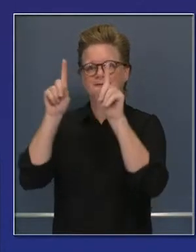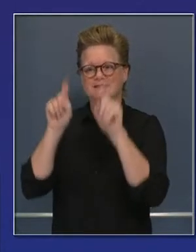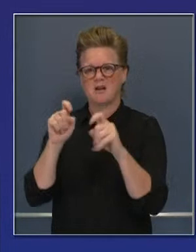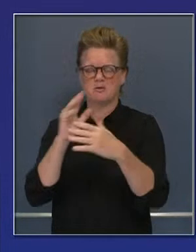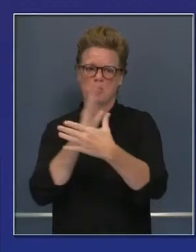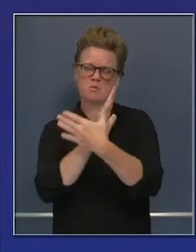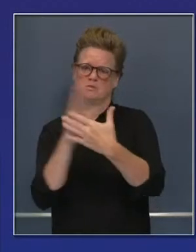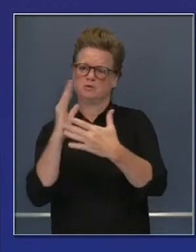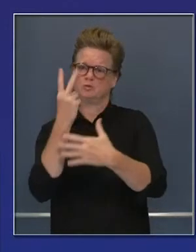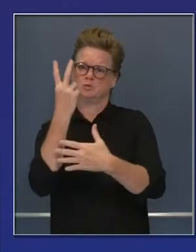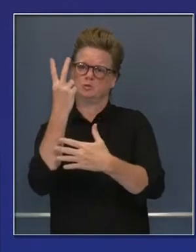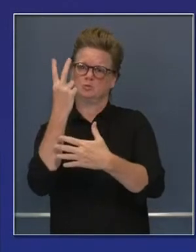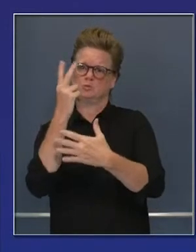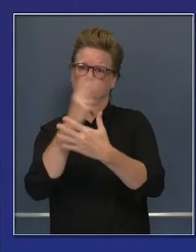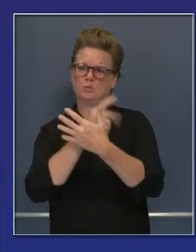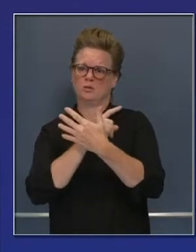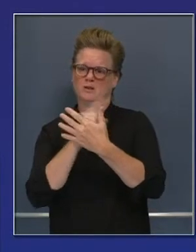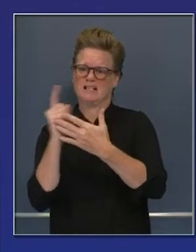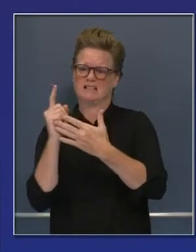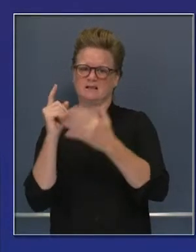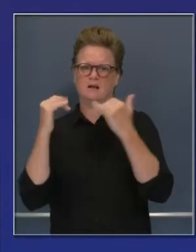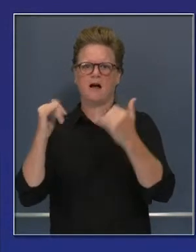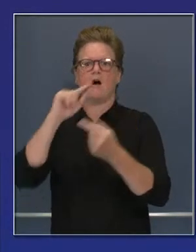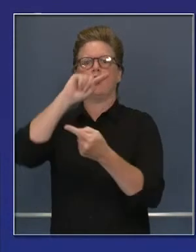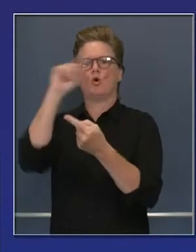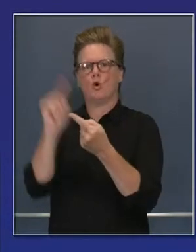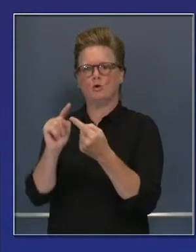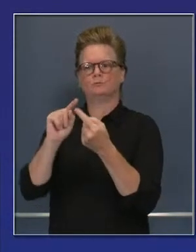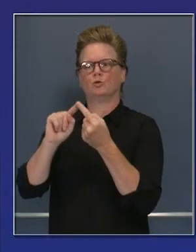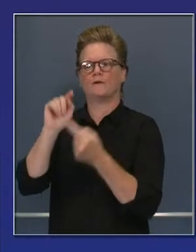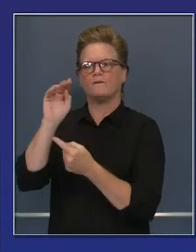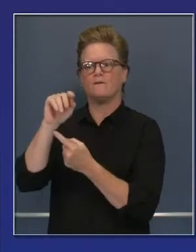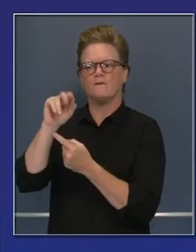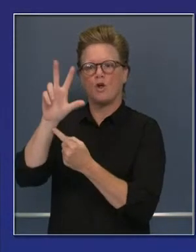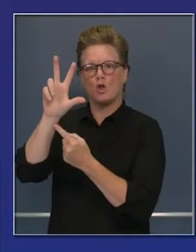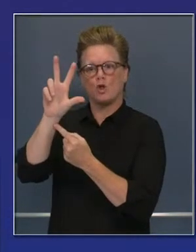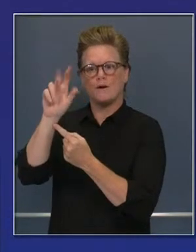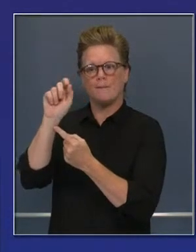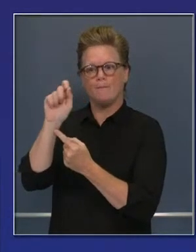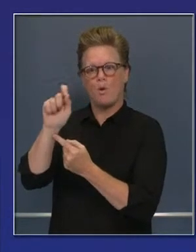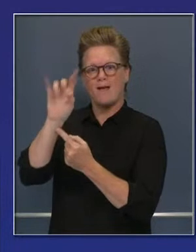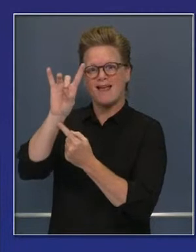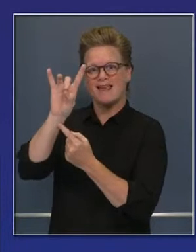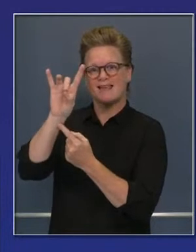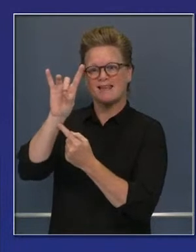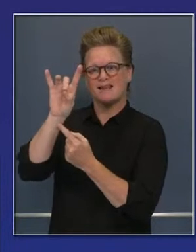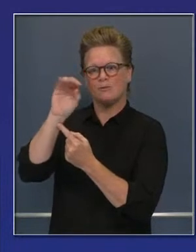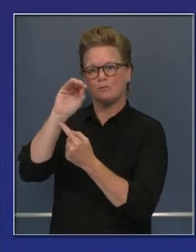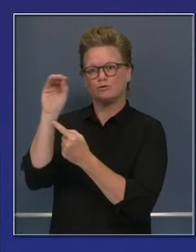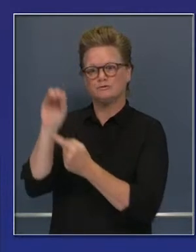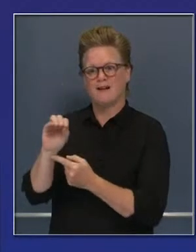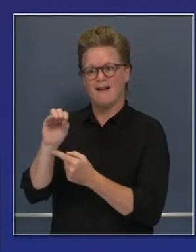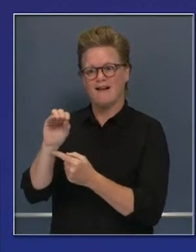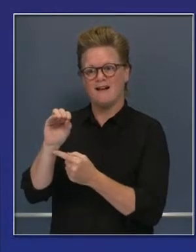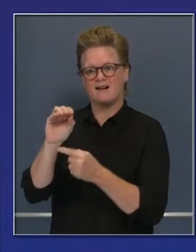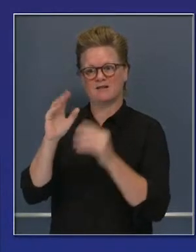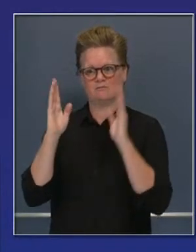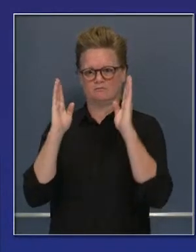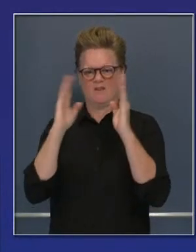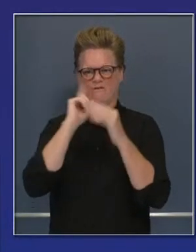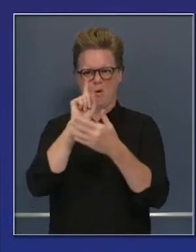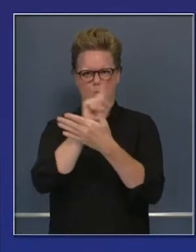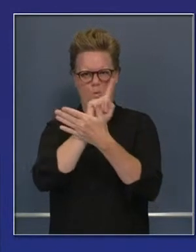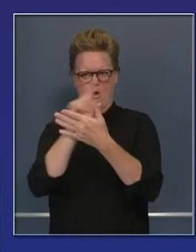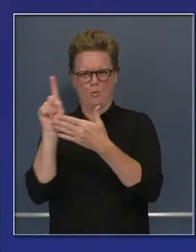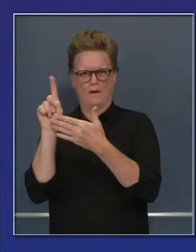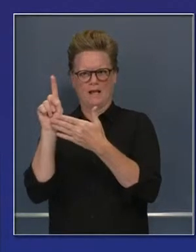positivity rate. In fact, it's dropped to 3.8% over a 7-day period. So 3.8% 7-day